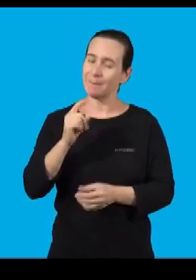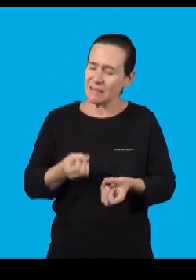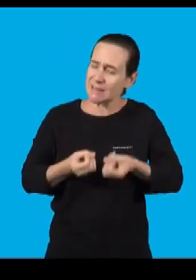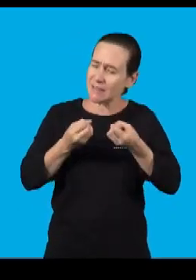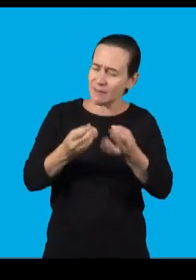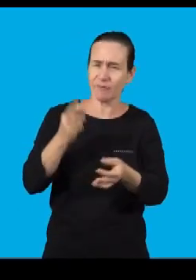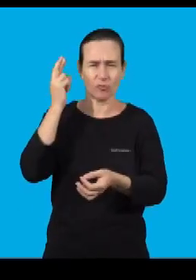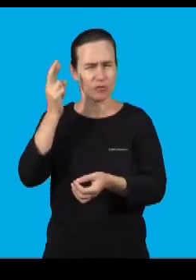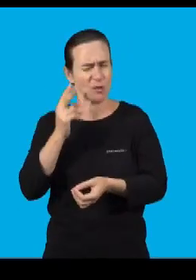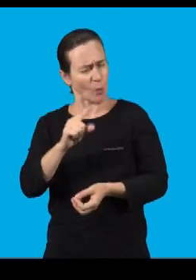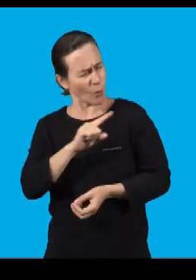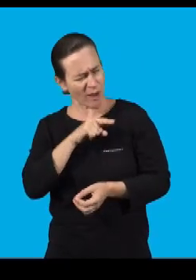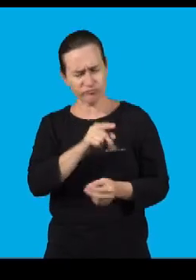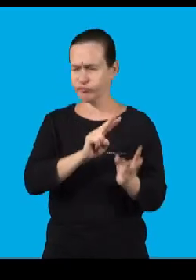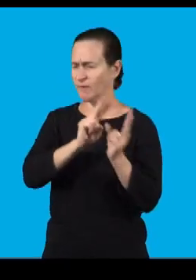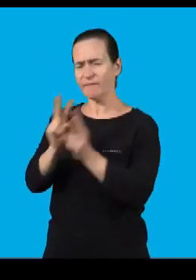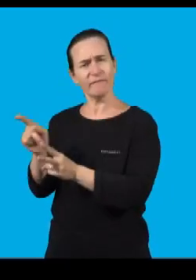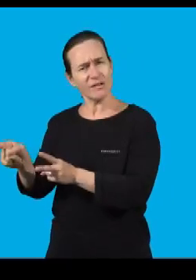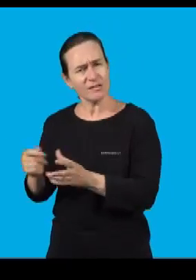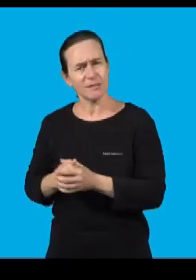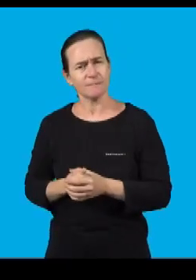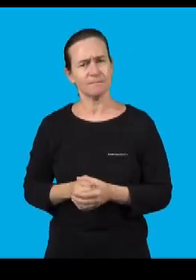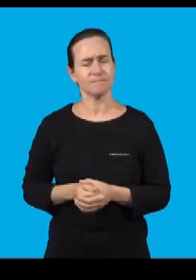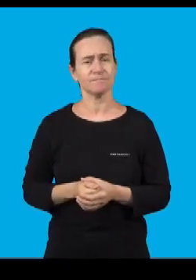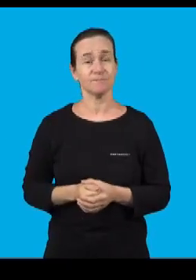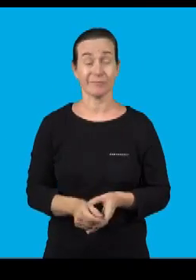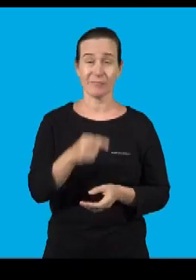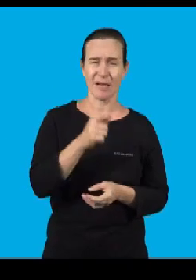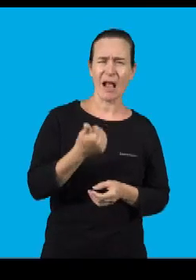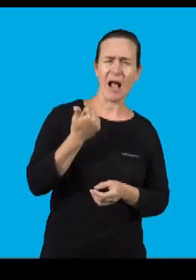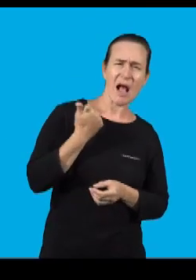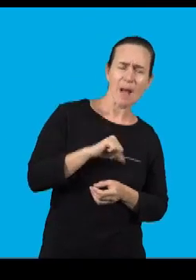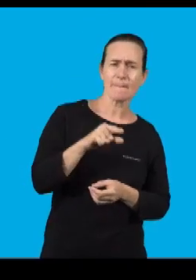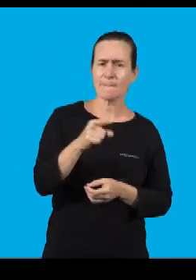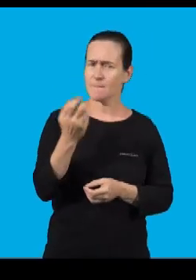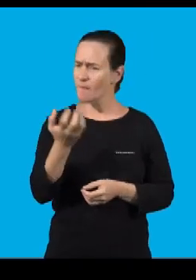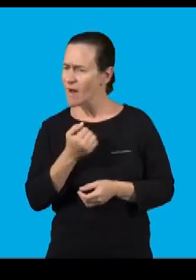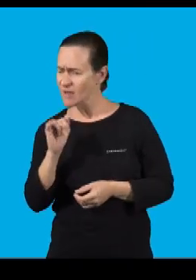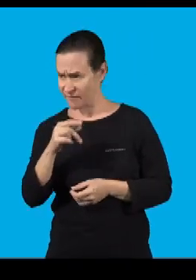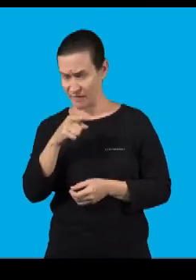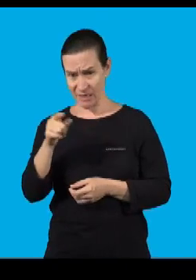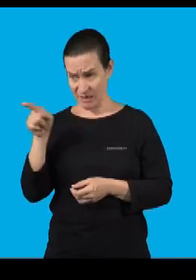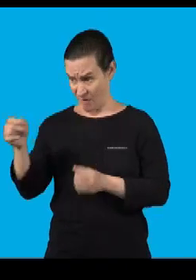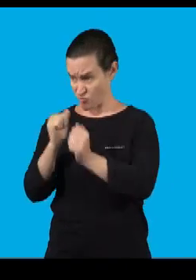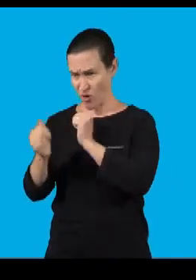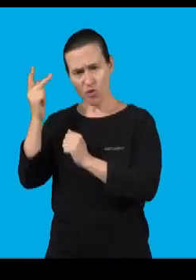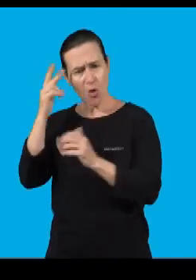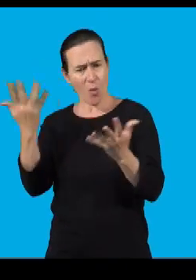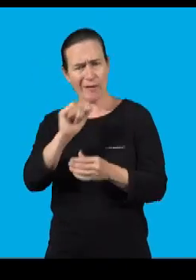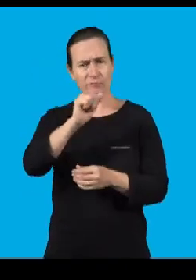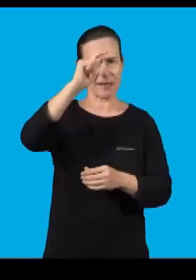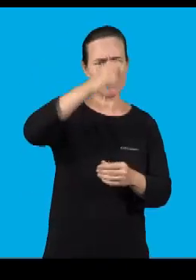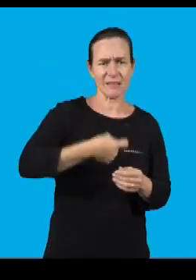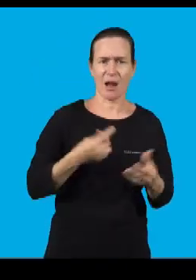does he visit his brother? Why is he going to see him? He wants to find out if his brother knows where his son might be. All right, so